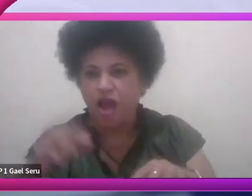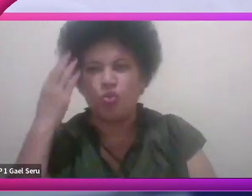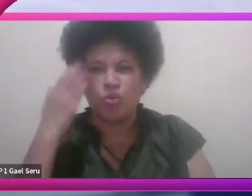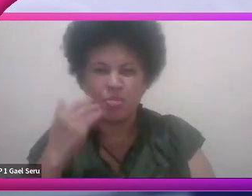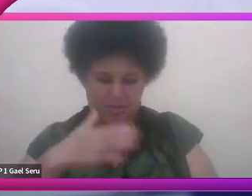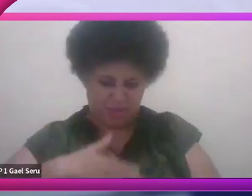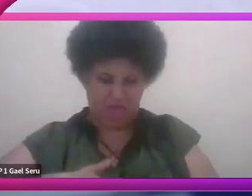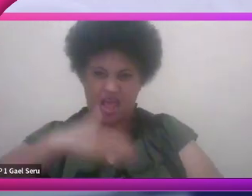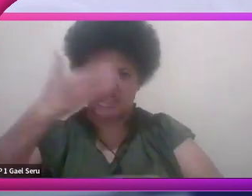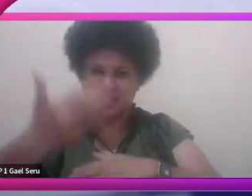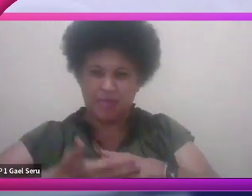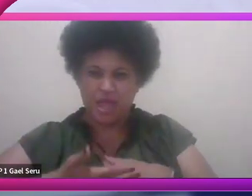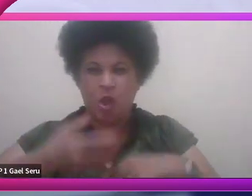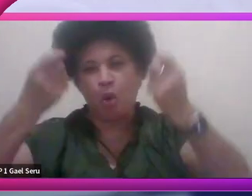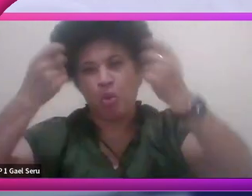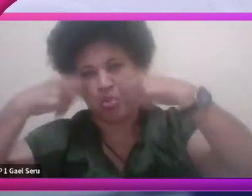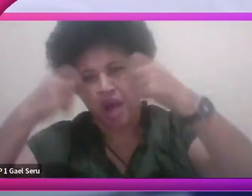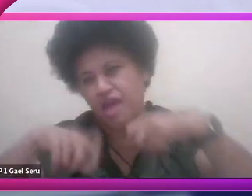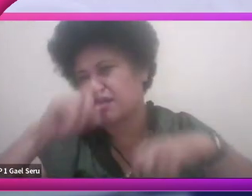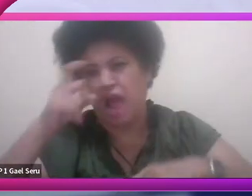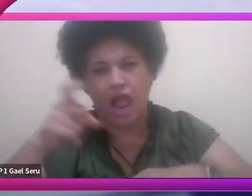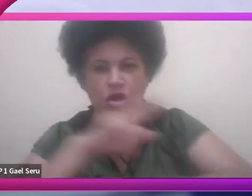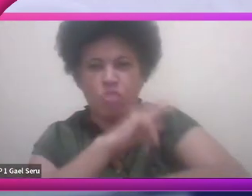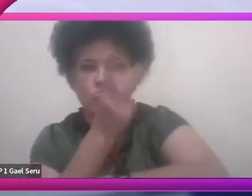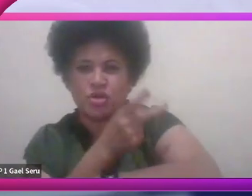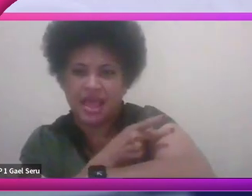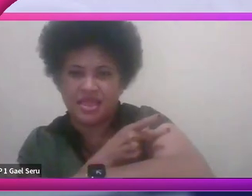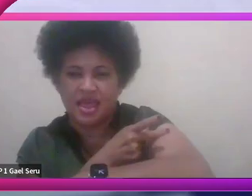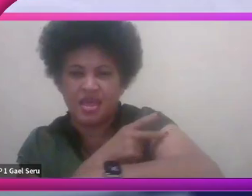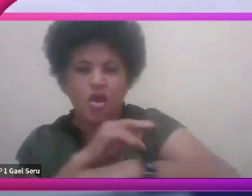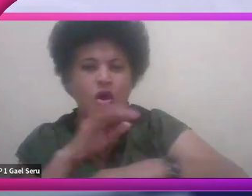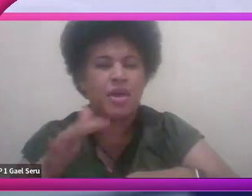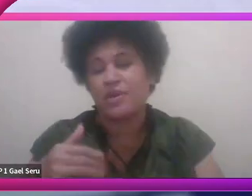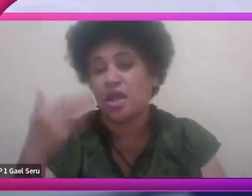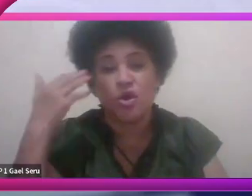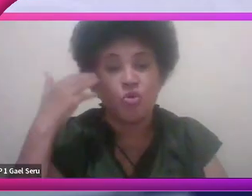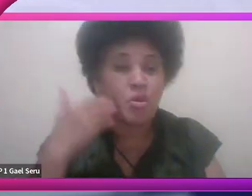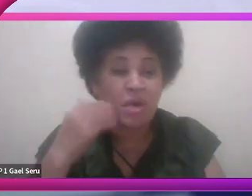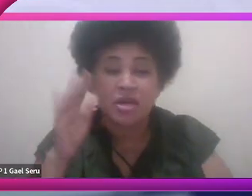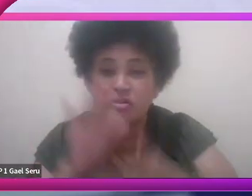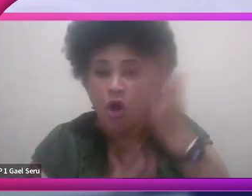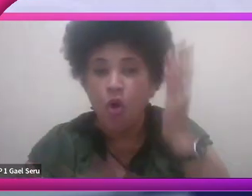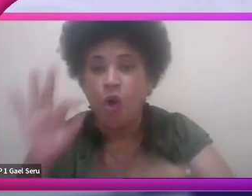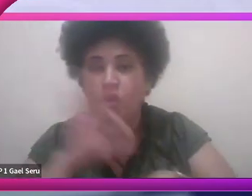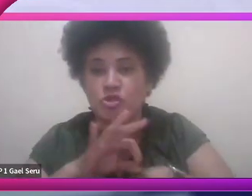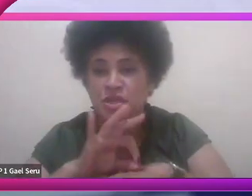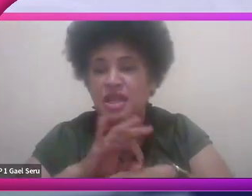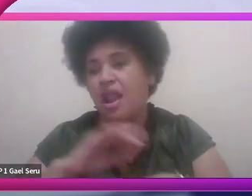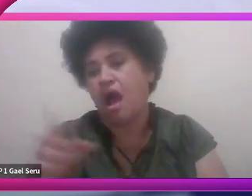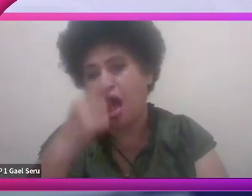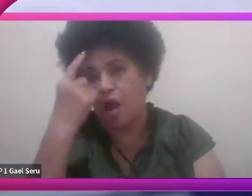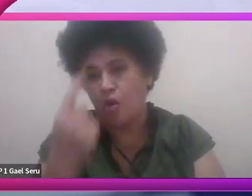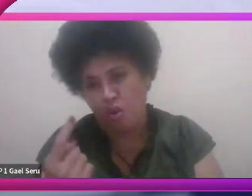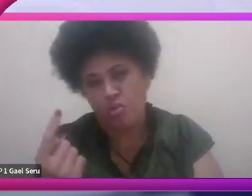maybe the woman cry because she cannot conceive, or maybe a woman go to a hospital alone. Very